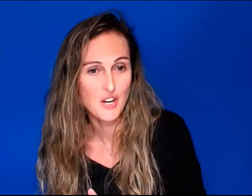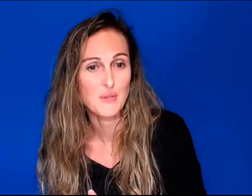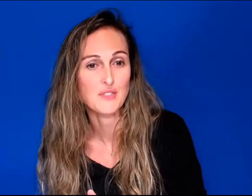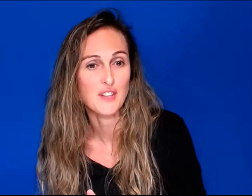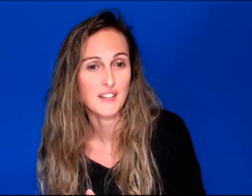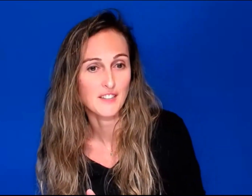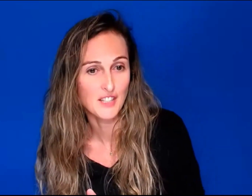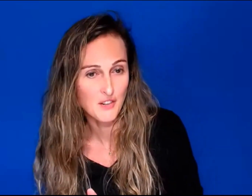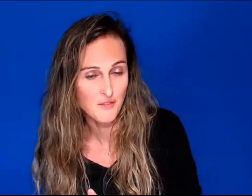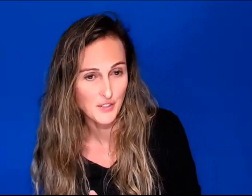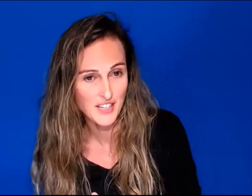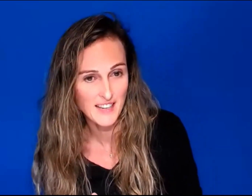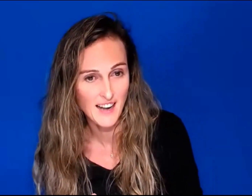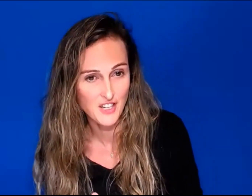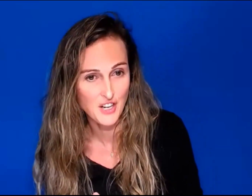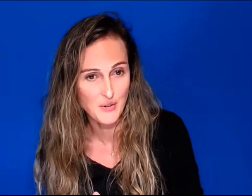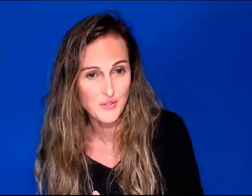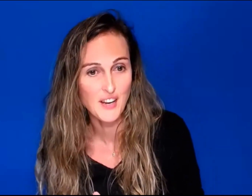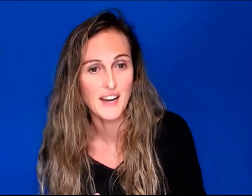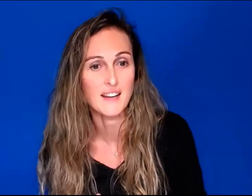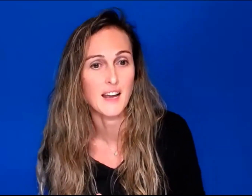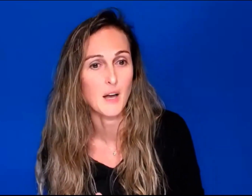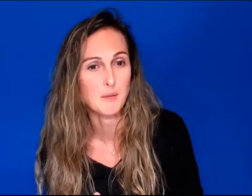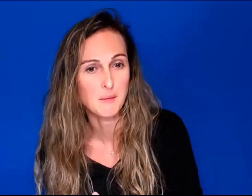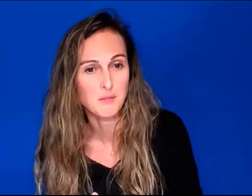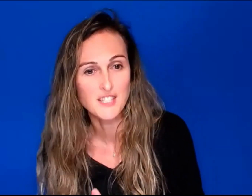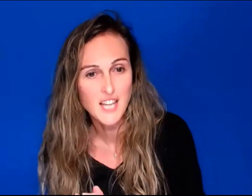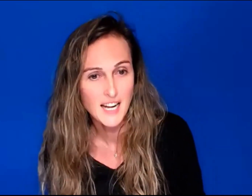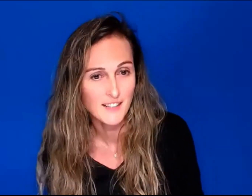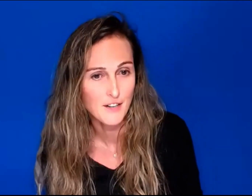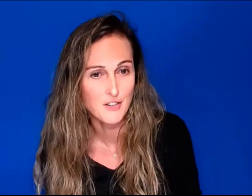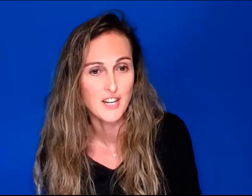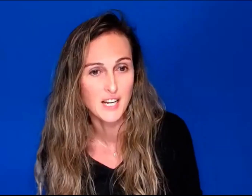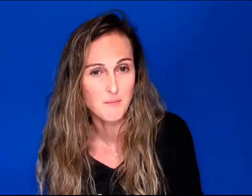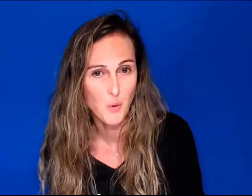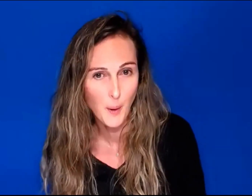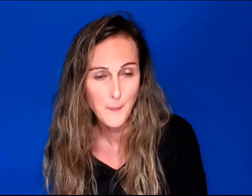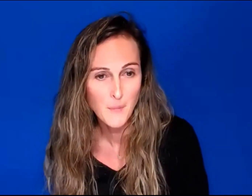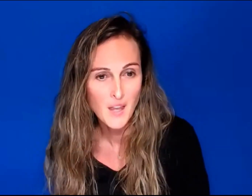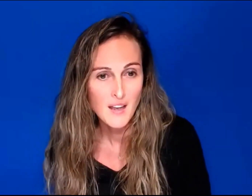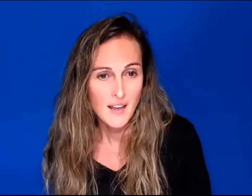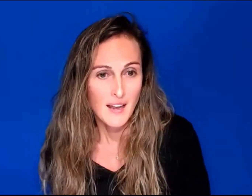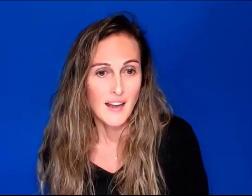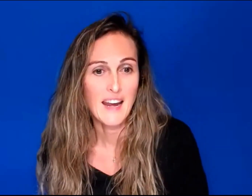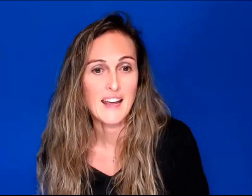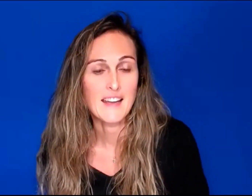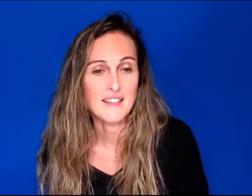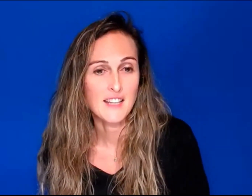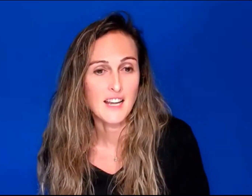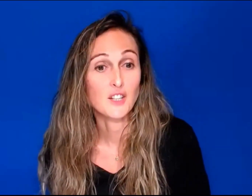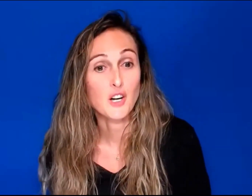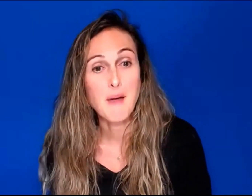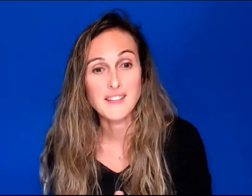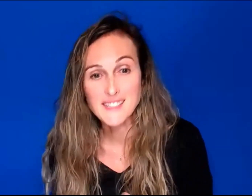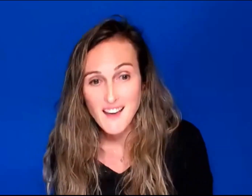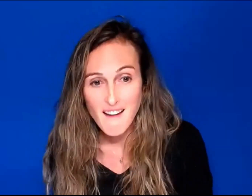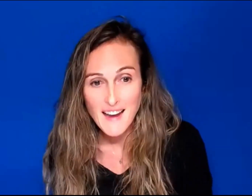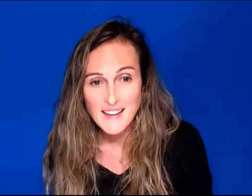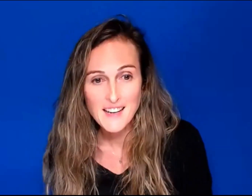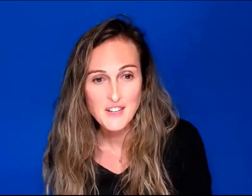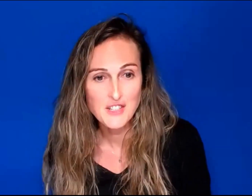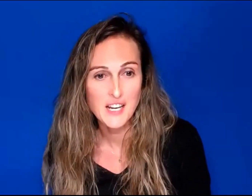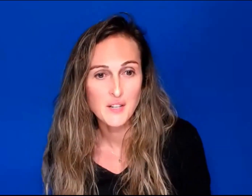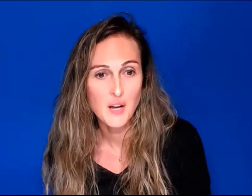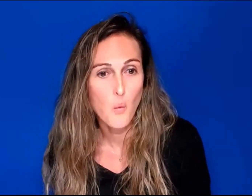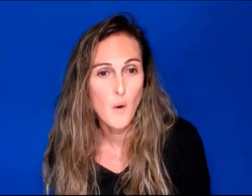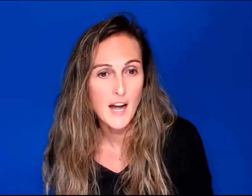I chose the university that I chose, and I was able to study and understand more and learn about design